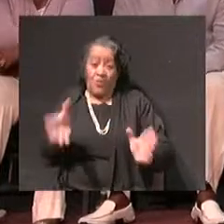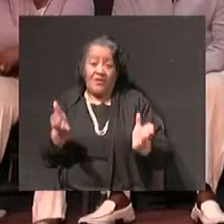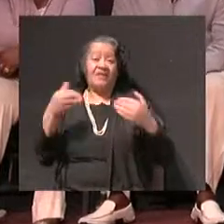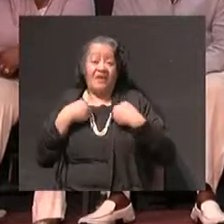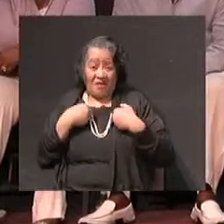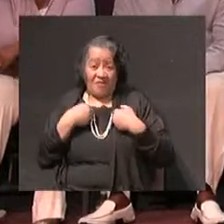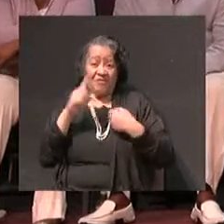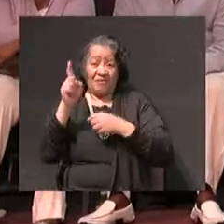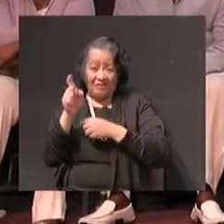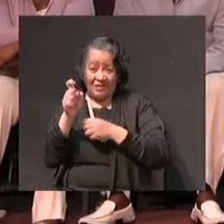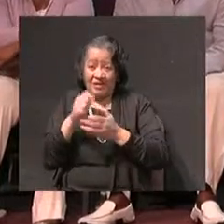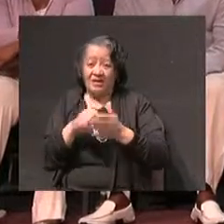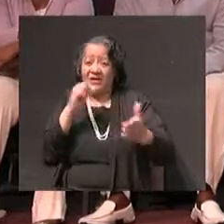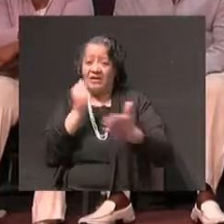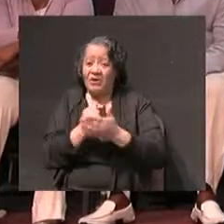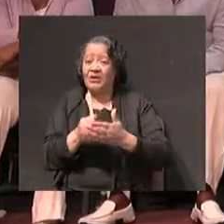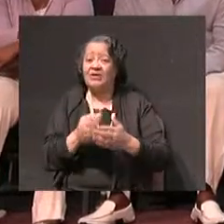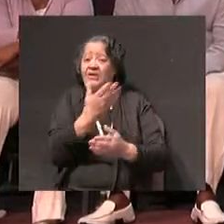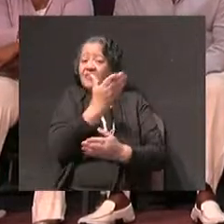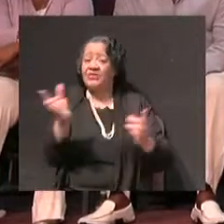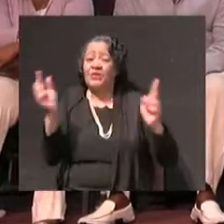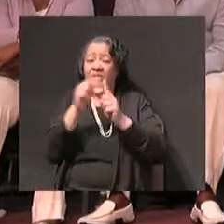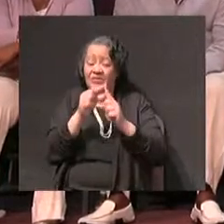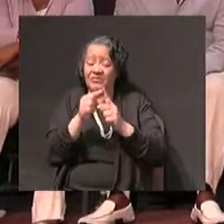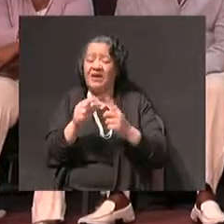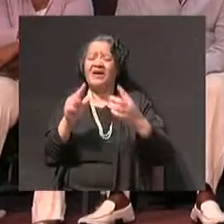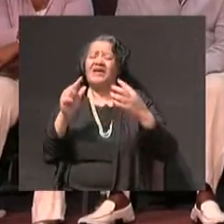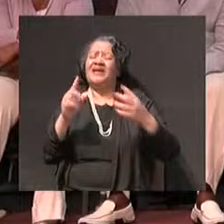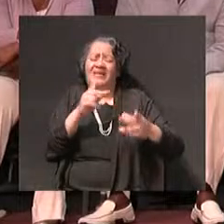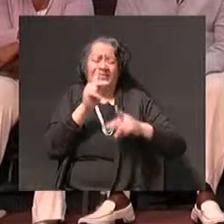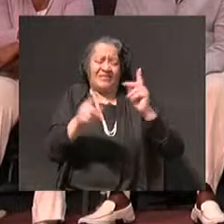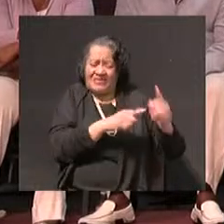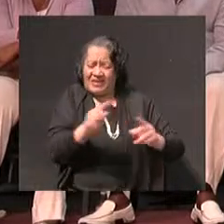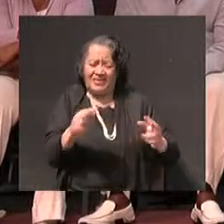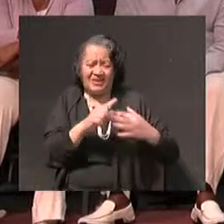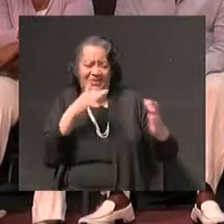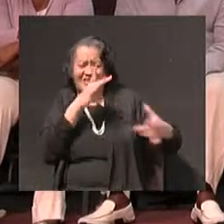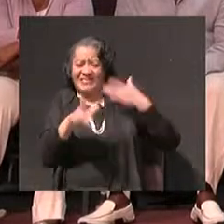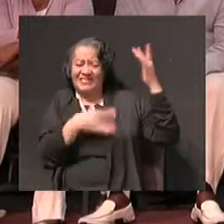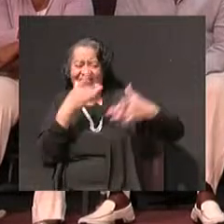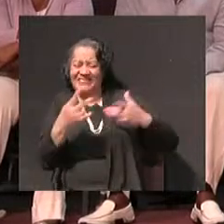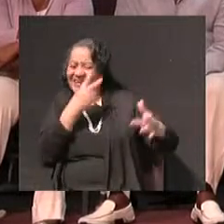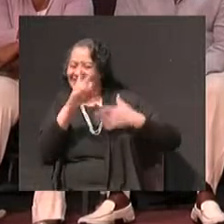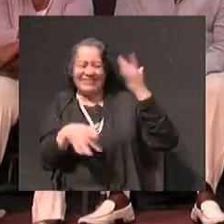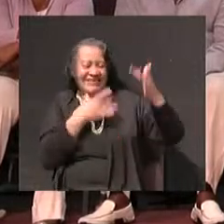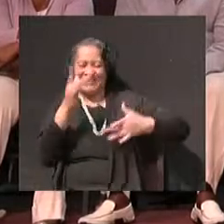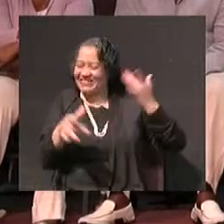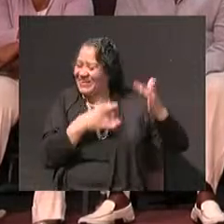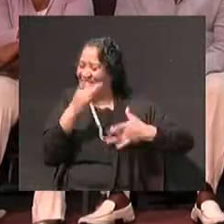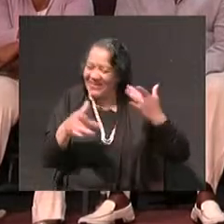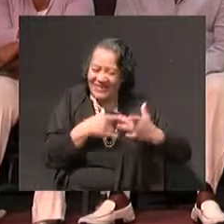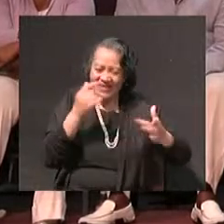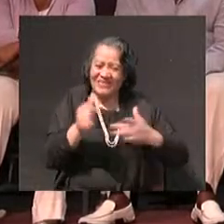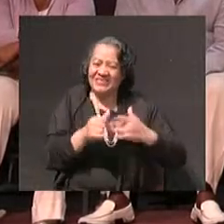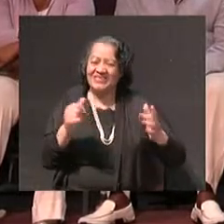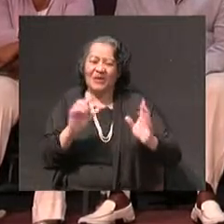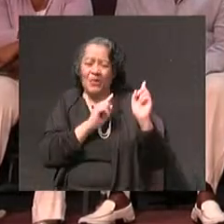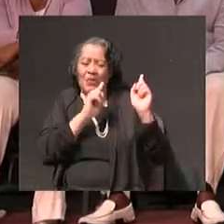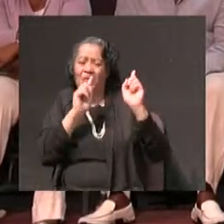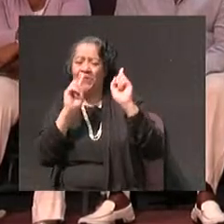here? Amen. They heard the word and they started getting excited. You could see them getting excited. And then they got to